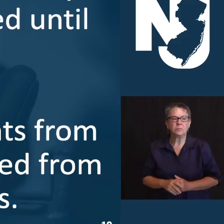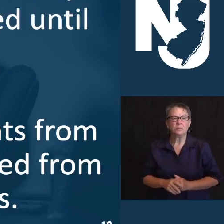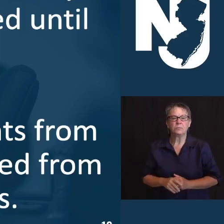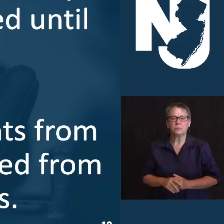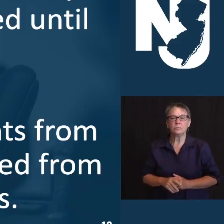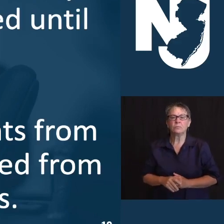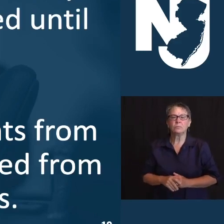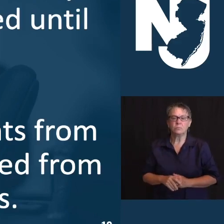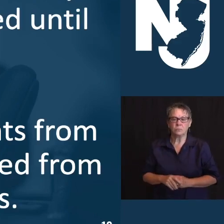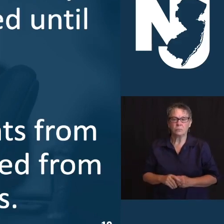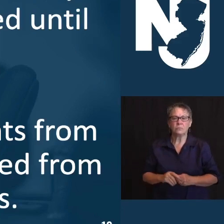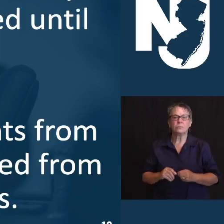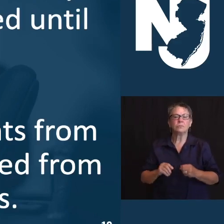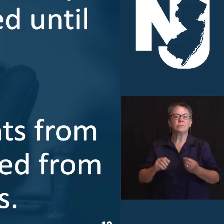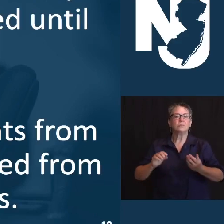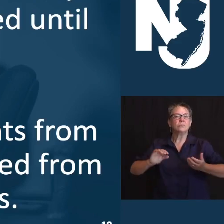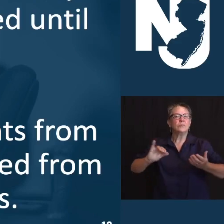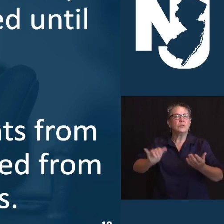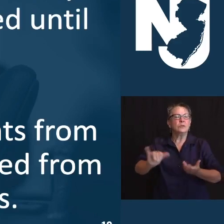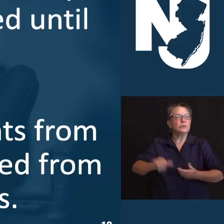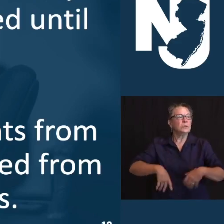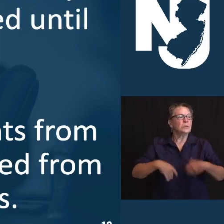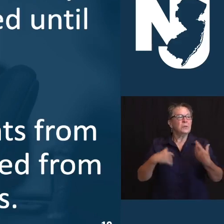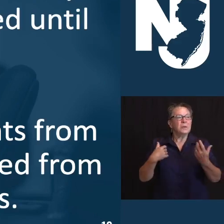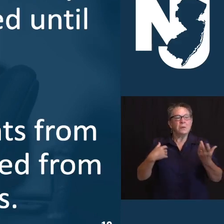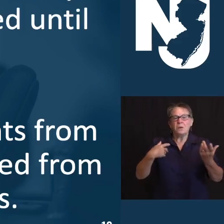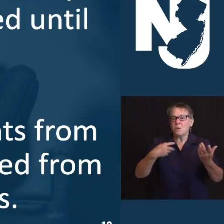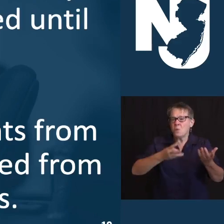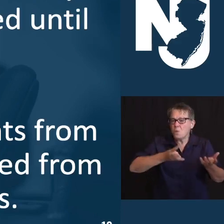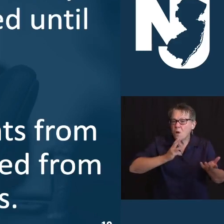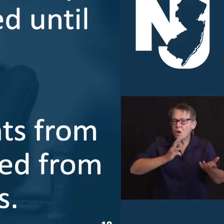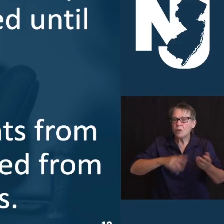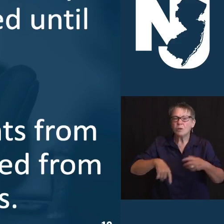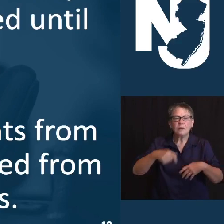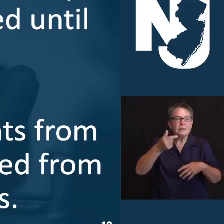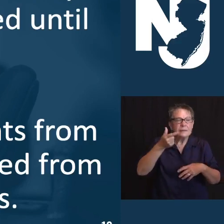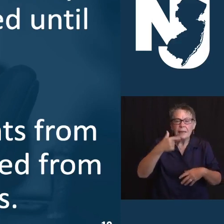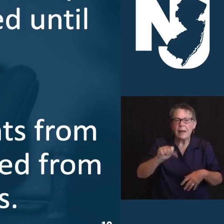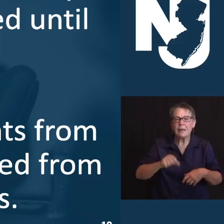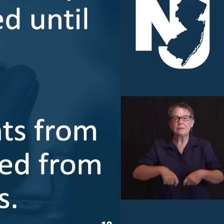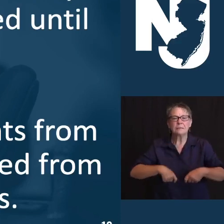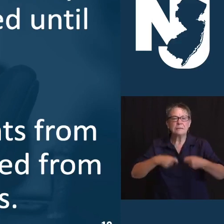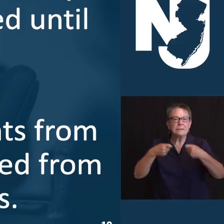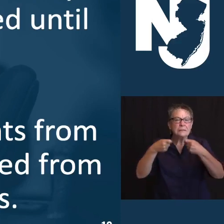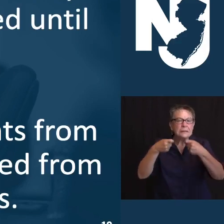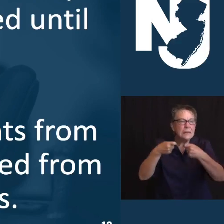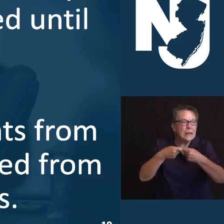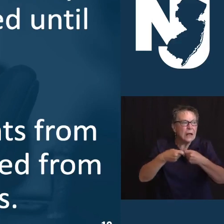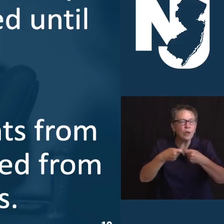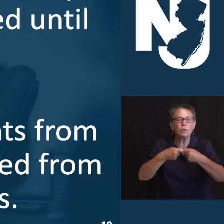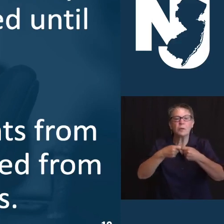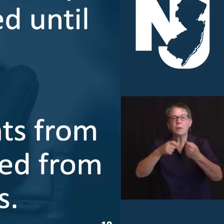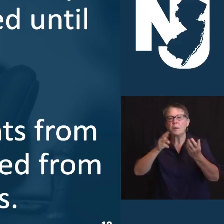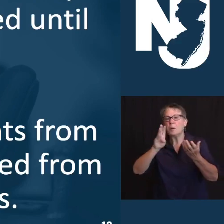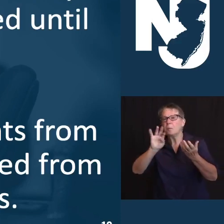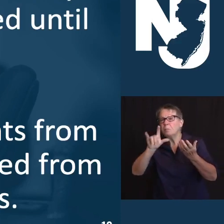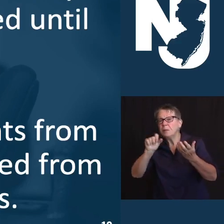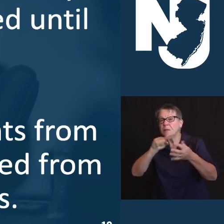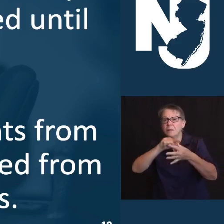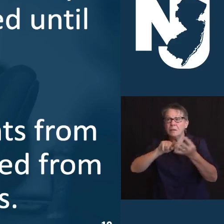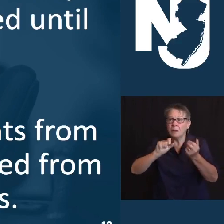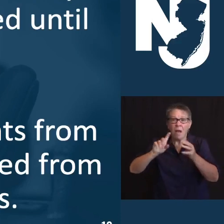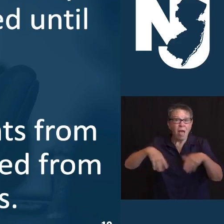moratorium against service shutoffs. This voluntary moratorium now runs through October 15th and applies to